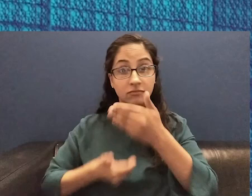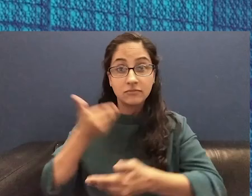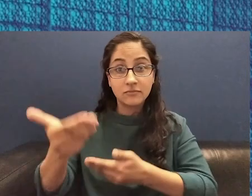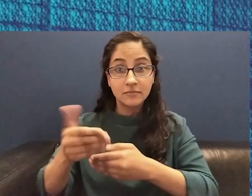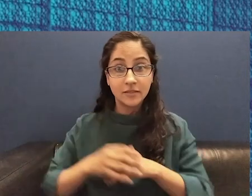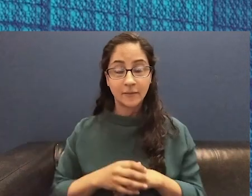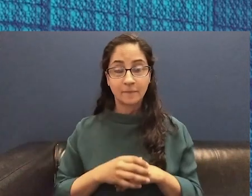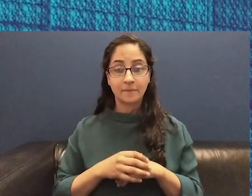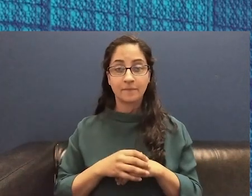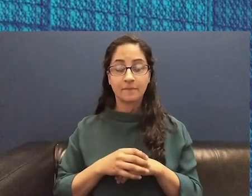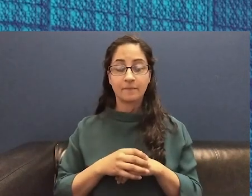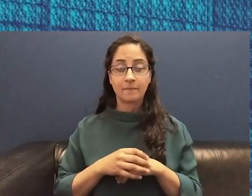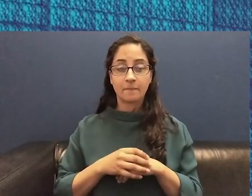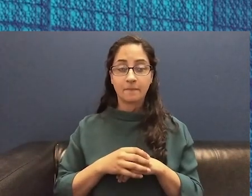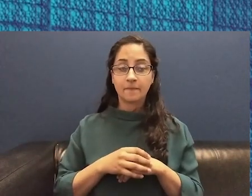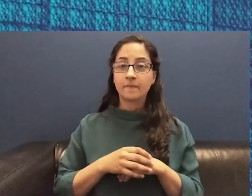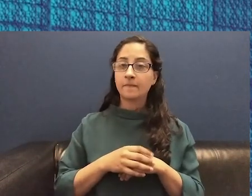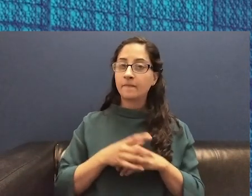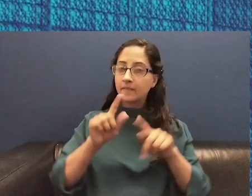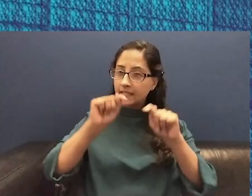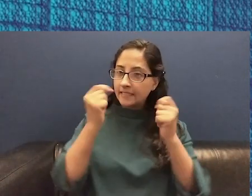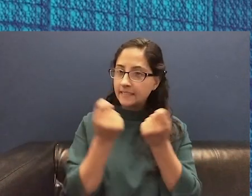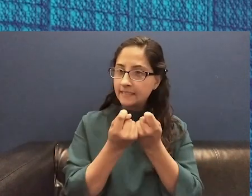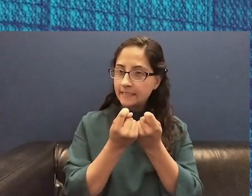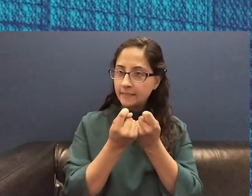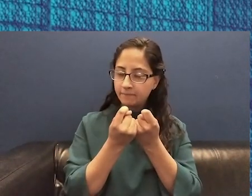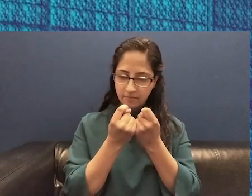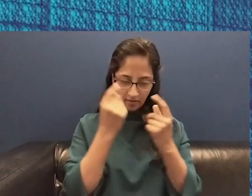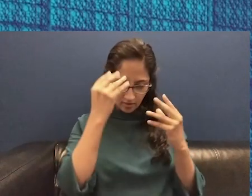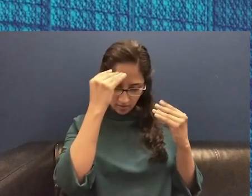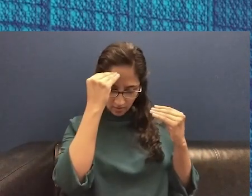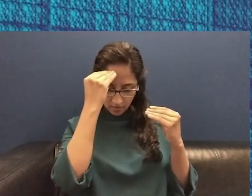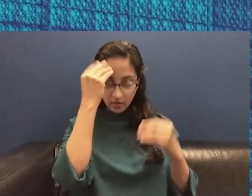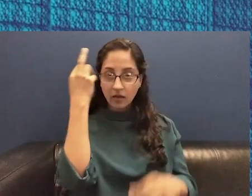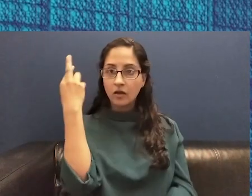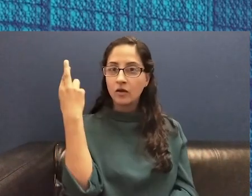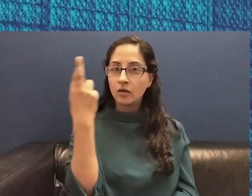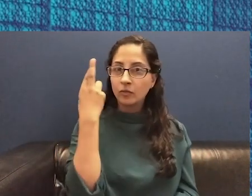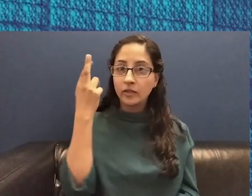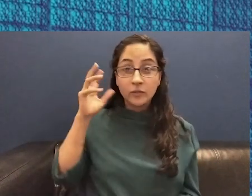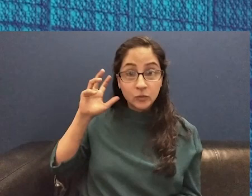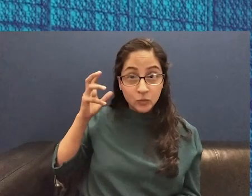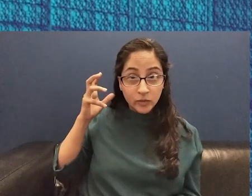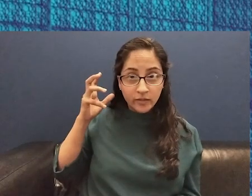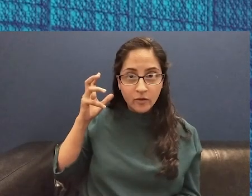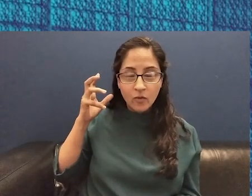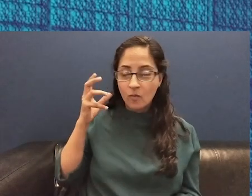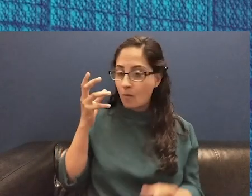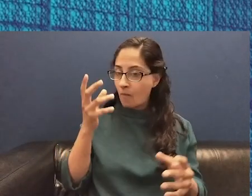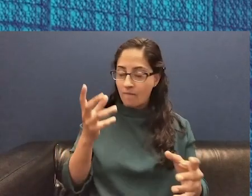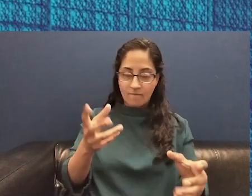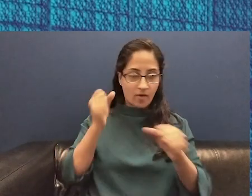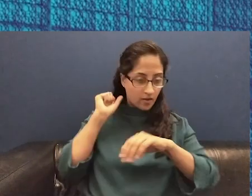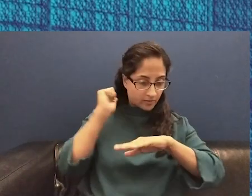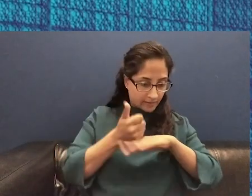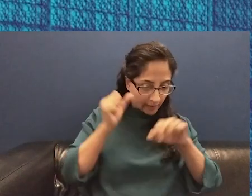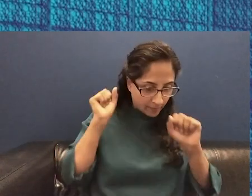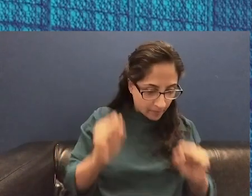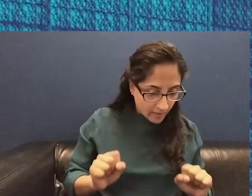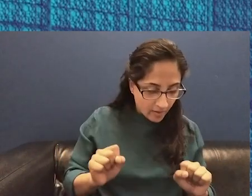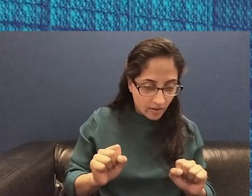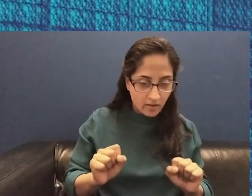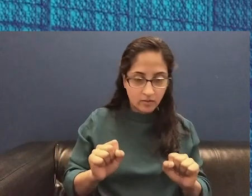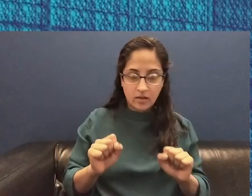the easiest and quickest and most economical way to reach out to the thousands tens of thousands, hundreds of thousands